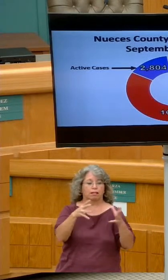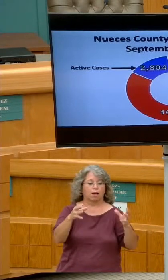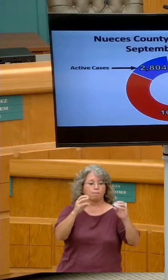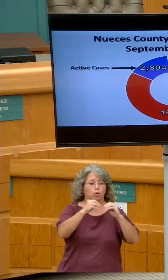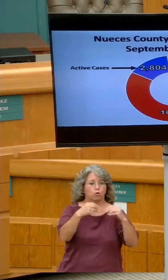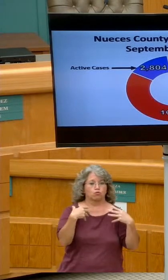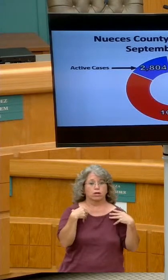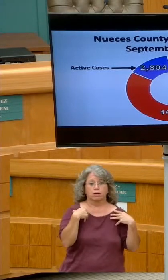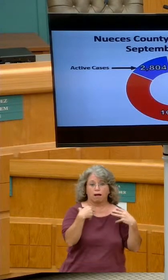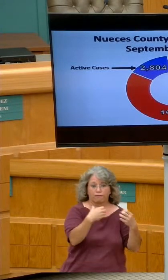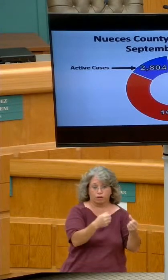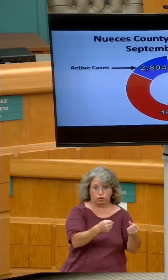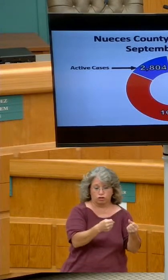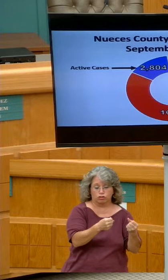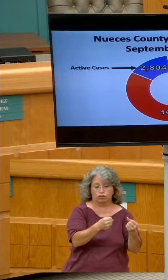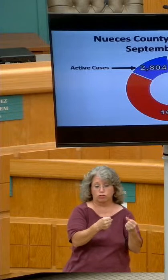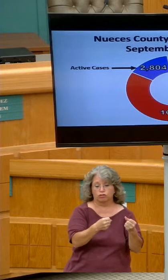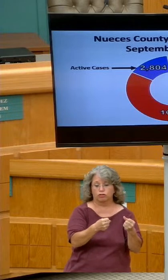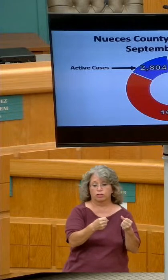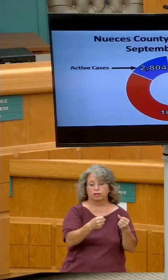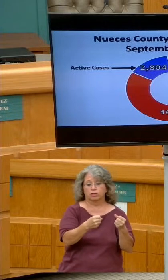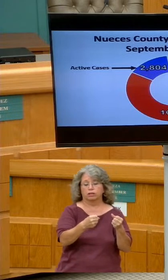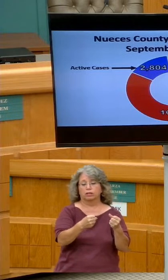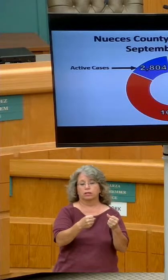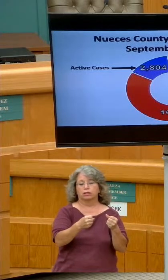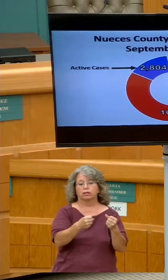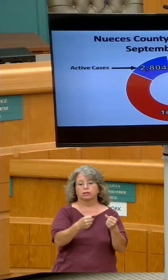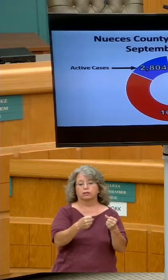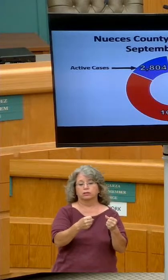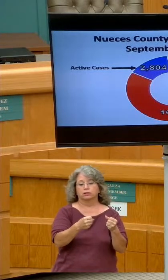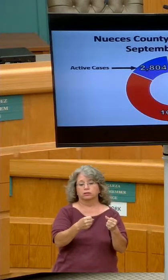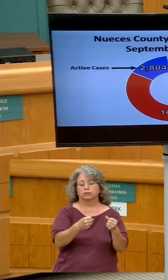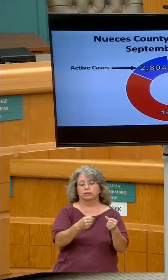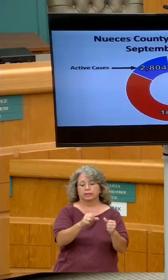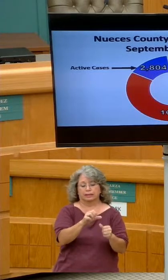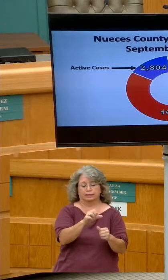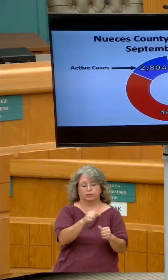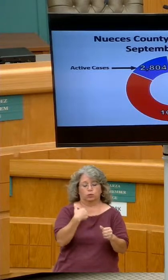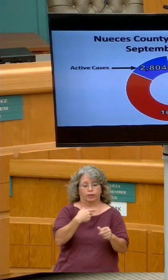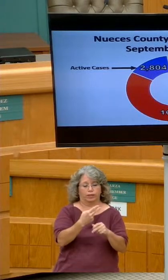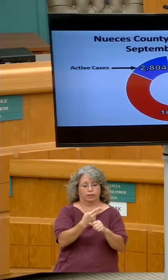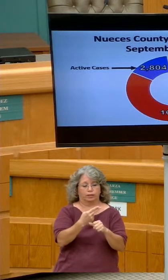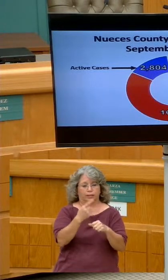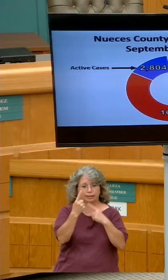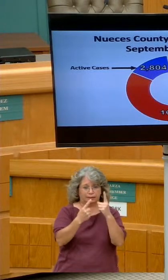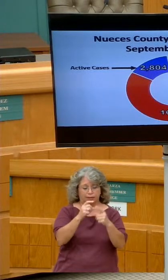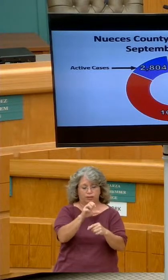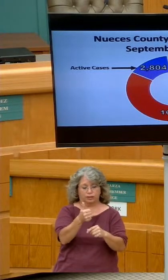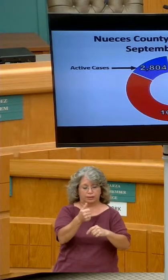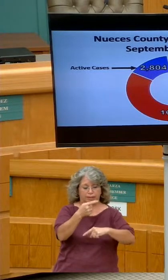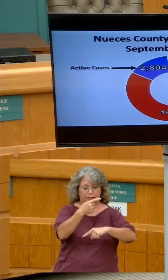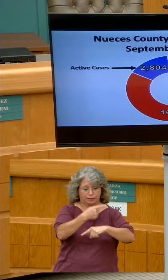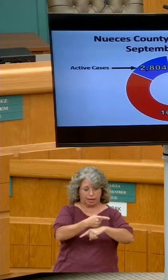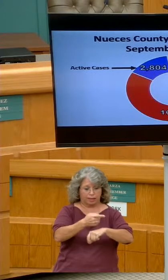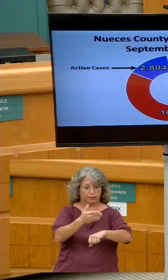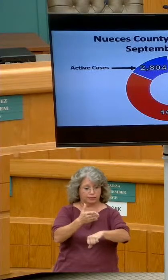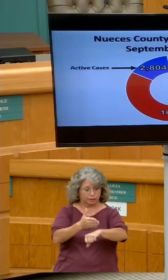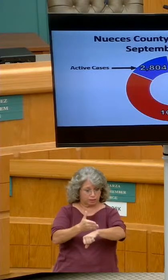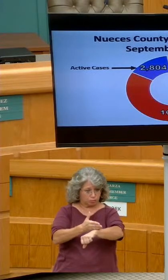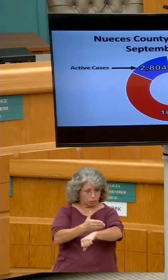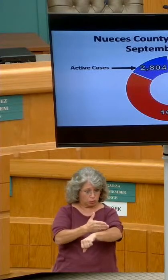recovered now, starting in August, we go by the formula. So it's 10 days of improvements. After 10 days of improvements and